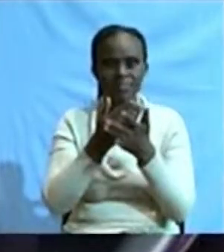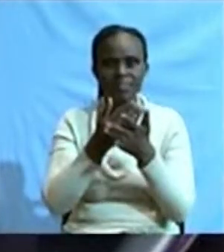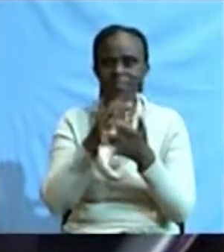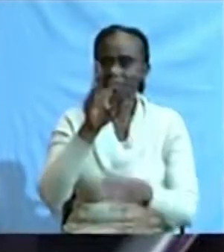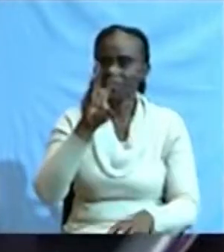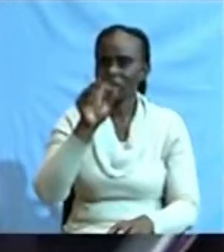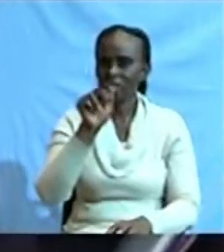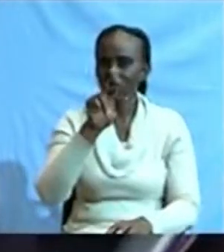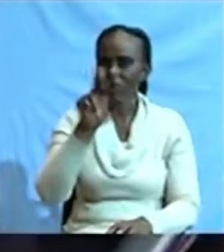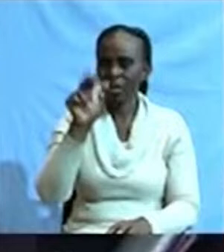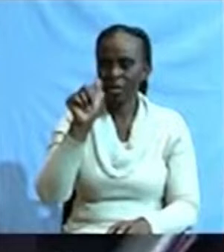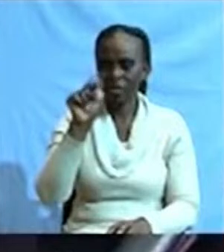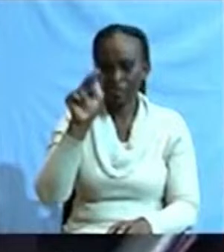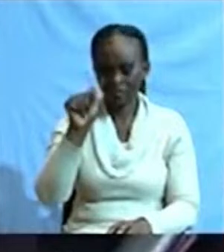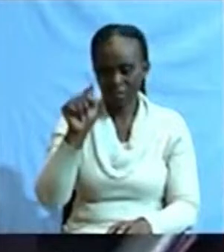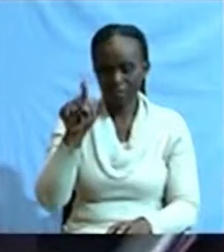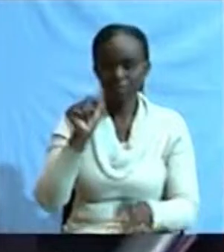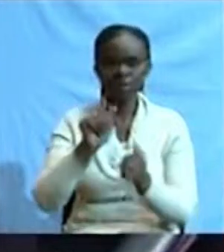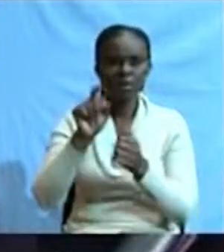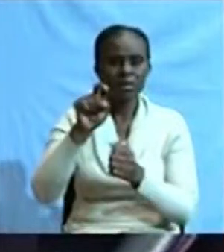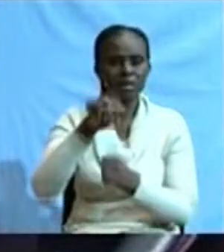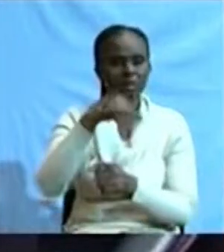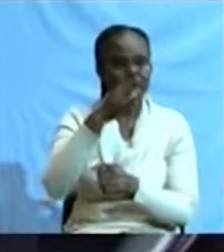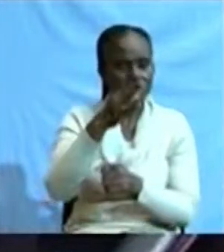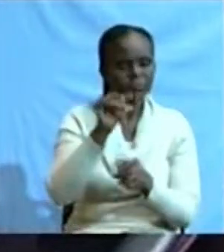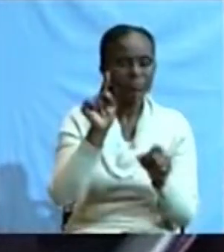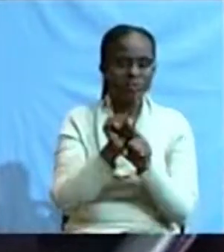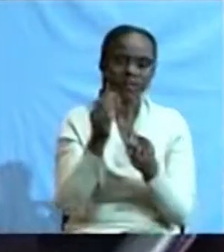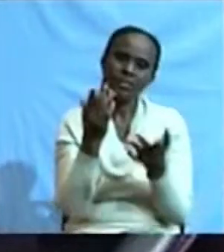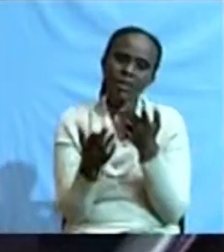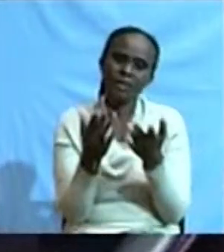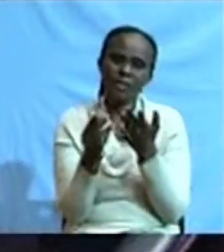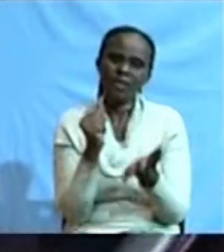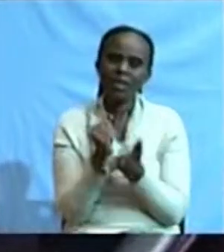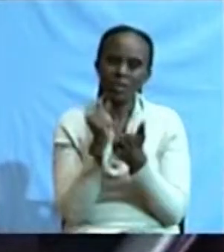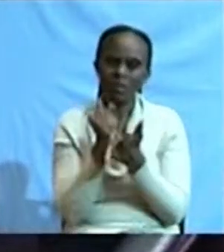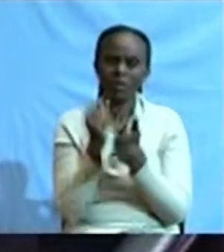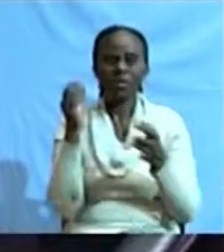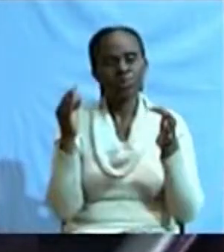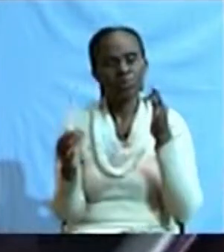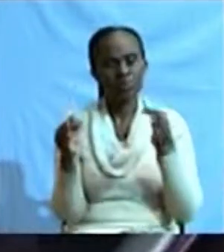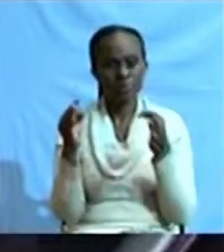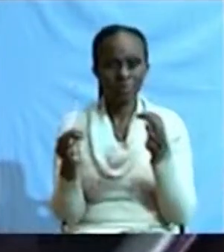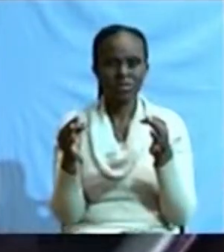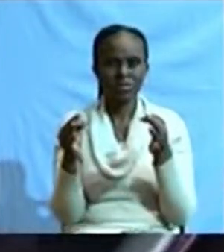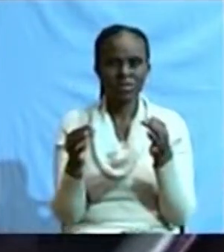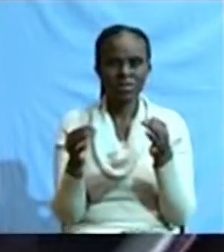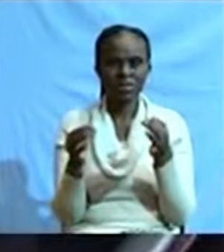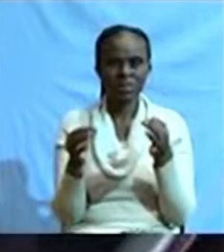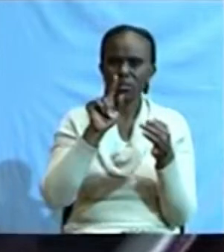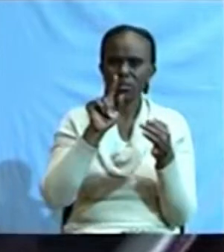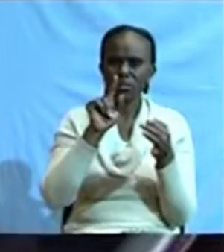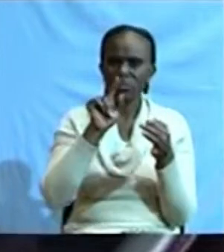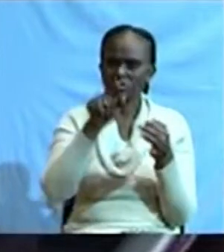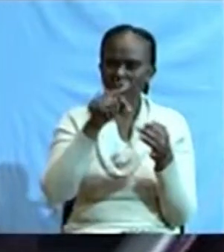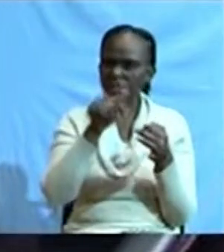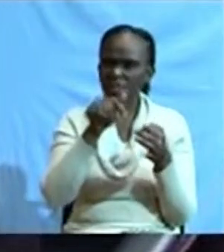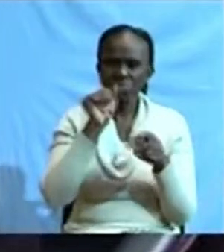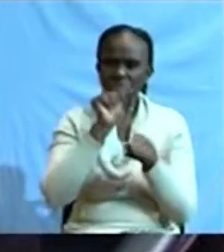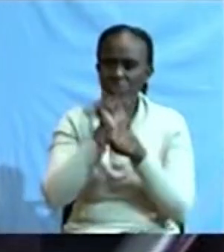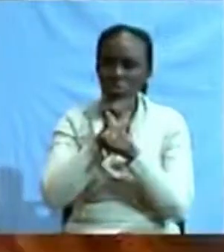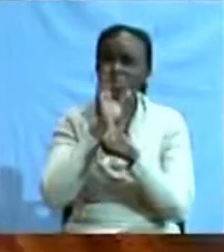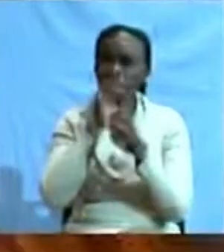warrant, which is supposed to be issued and then probably call the help of the courts bailiffs to come and... But have you done, you have not done